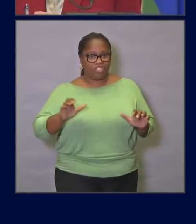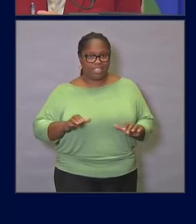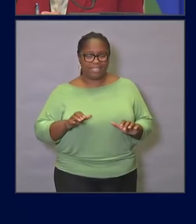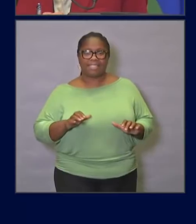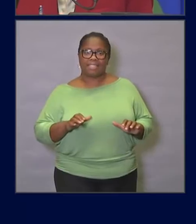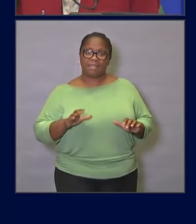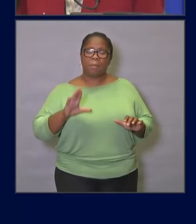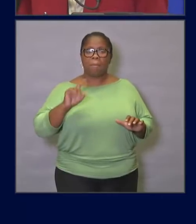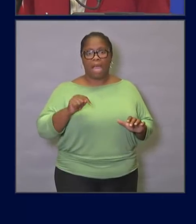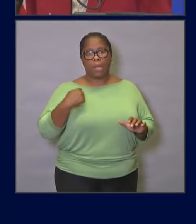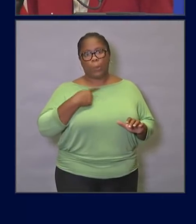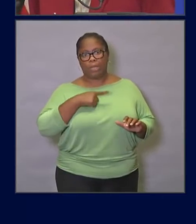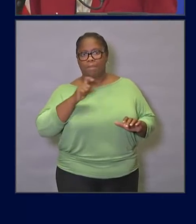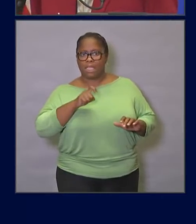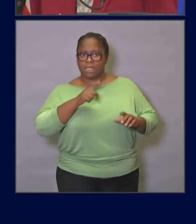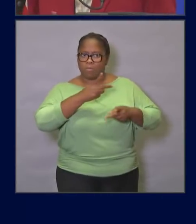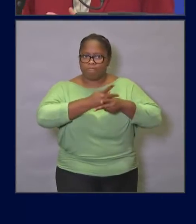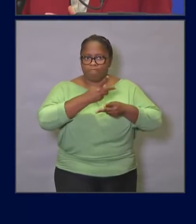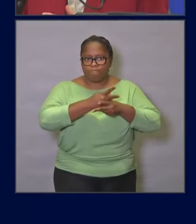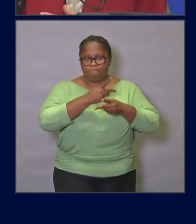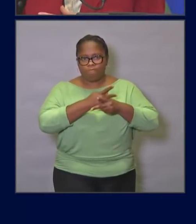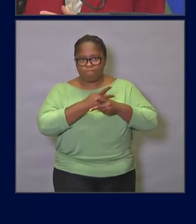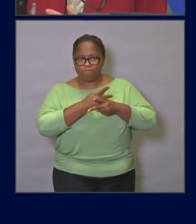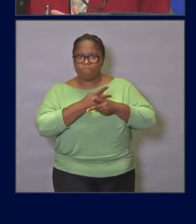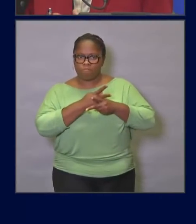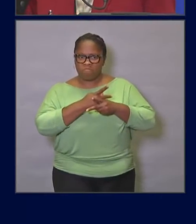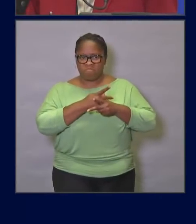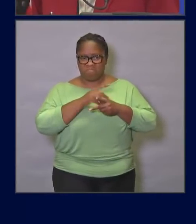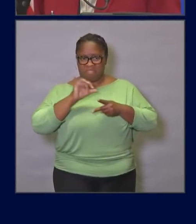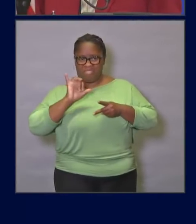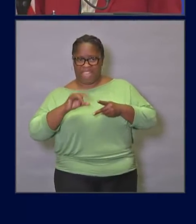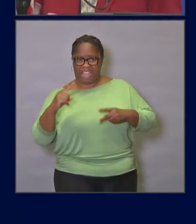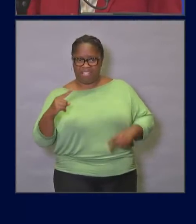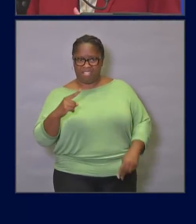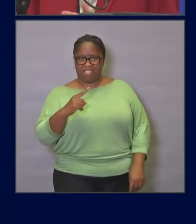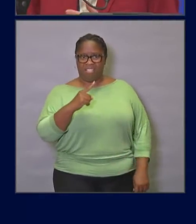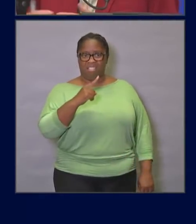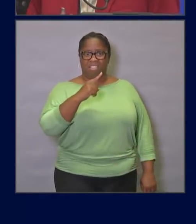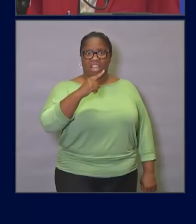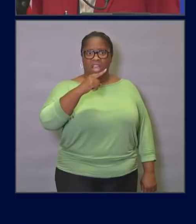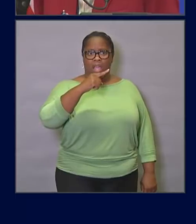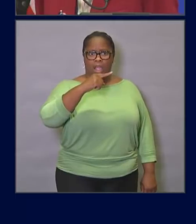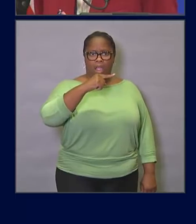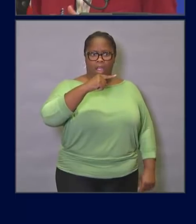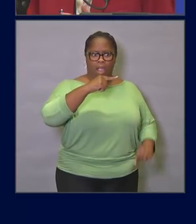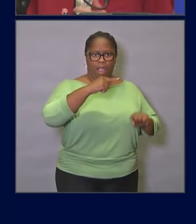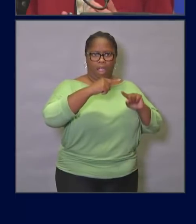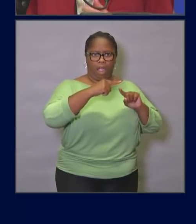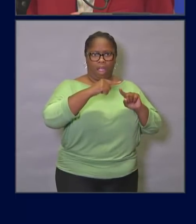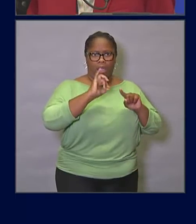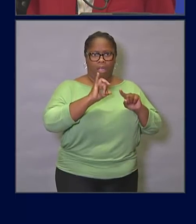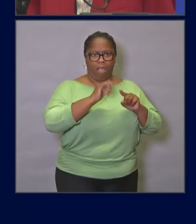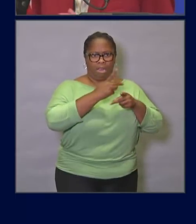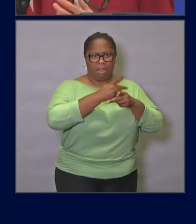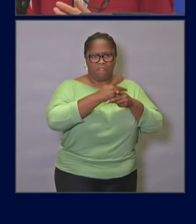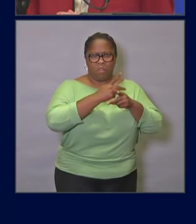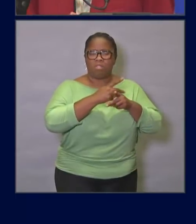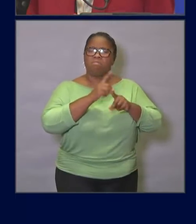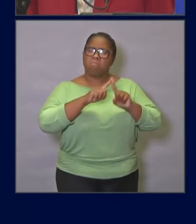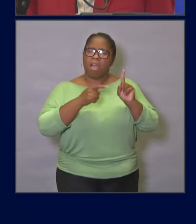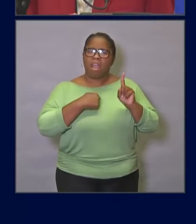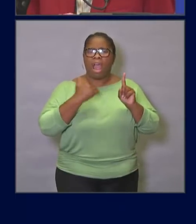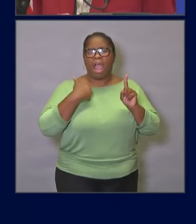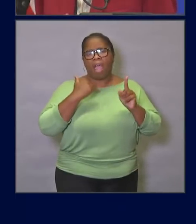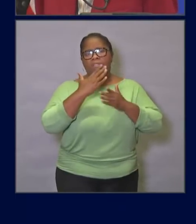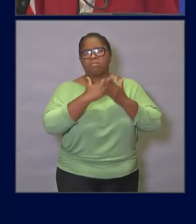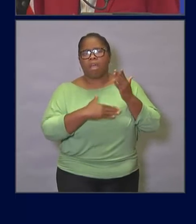will need to remain vigilant. We're watching this very closely, and in a minute I have a breakdown of what age groups may be